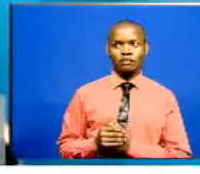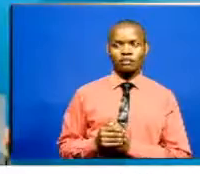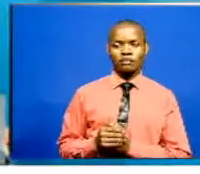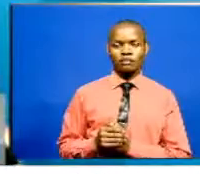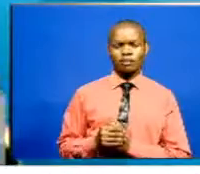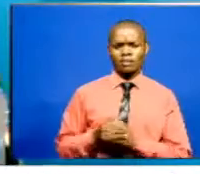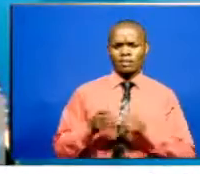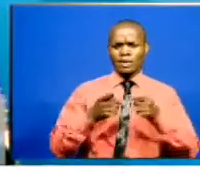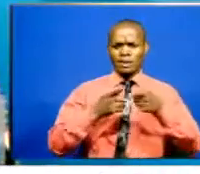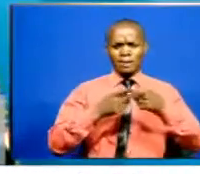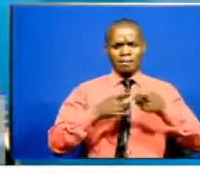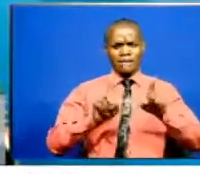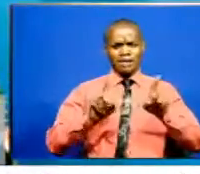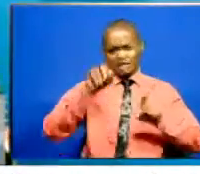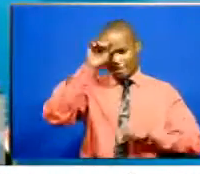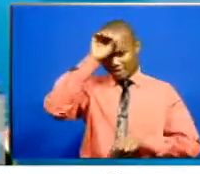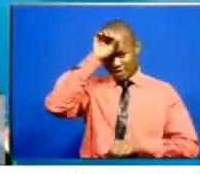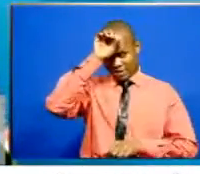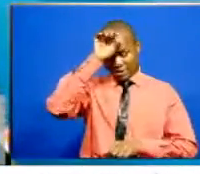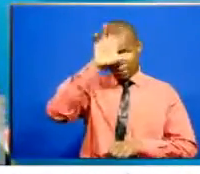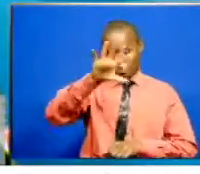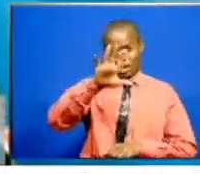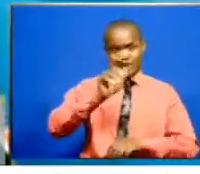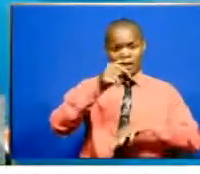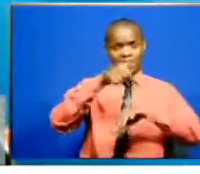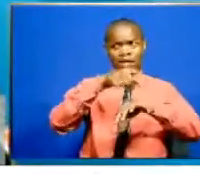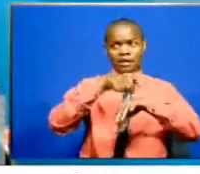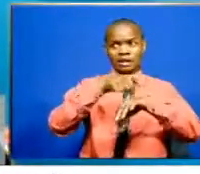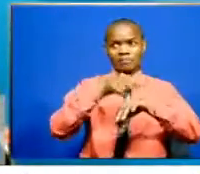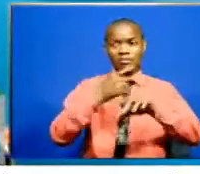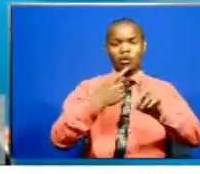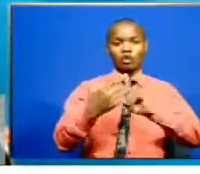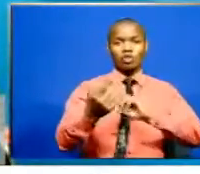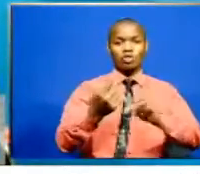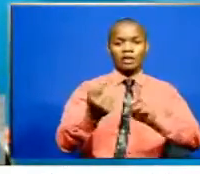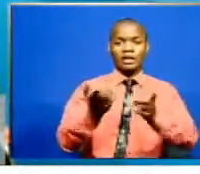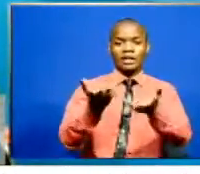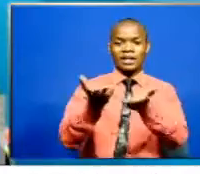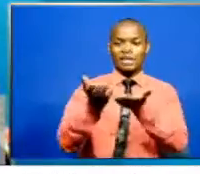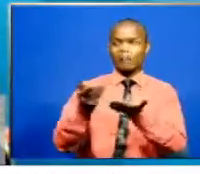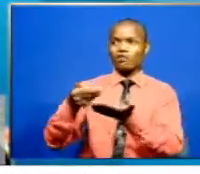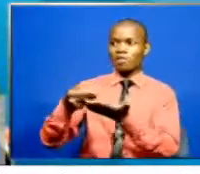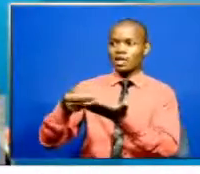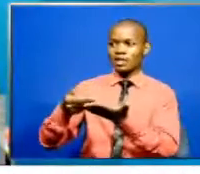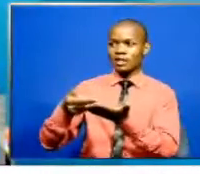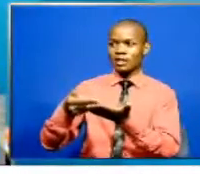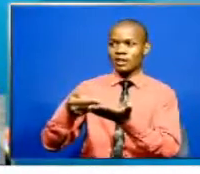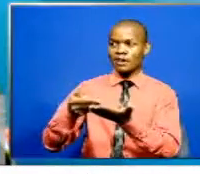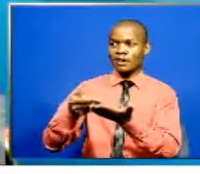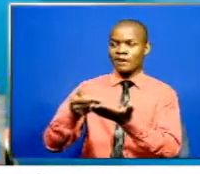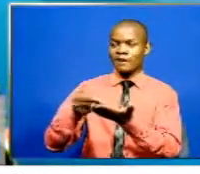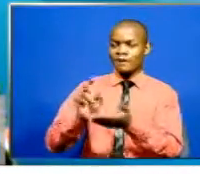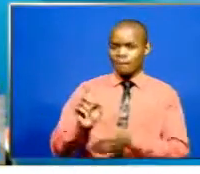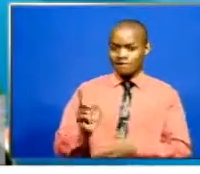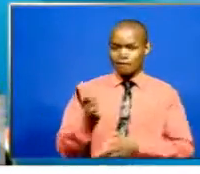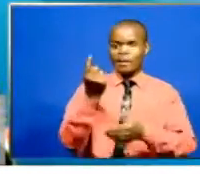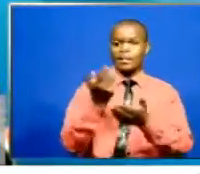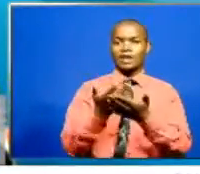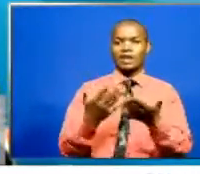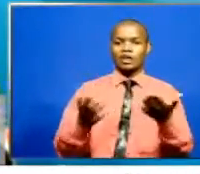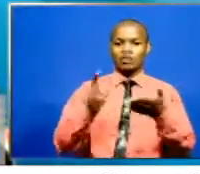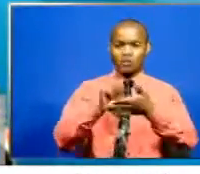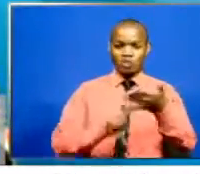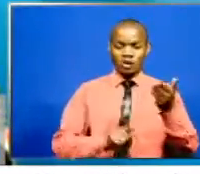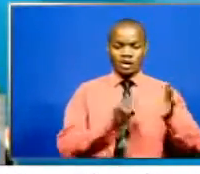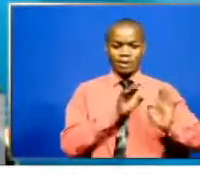surprising when we jump into talking about the need for money. First thing, is about